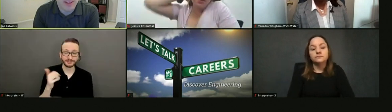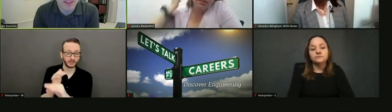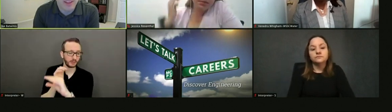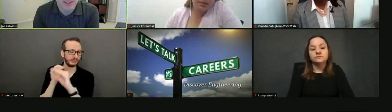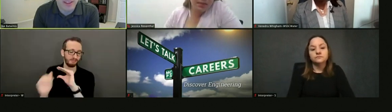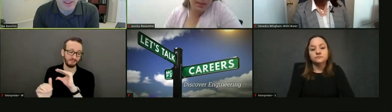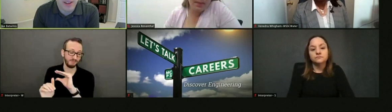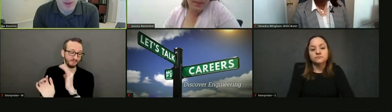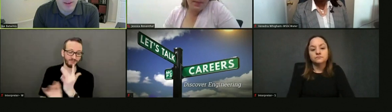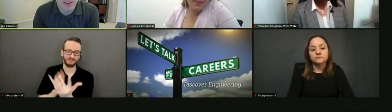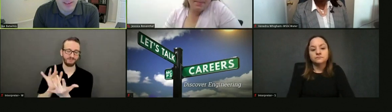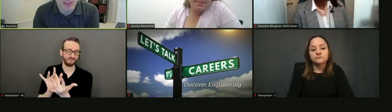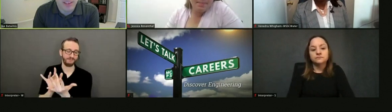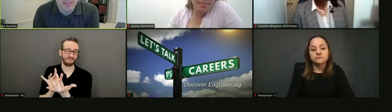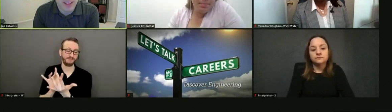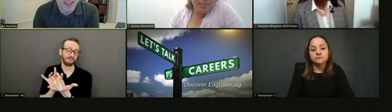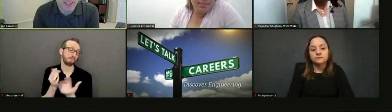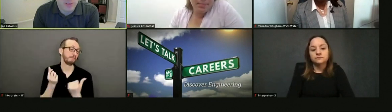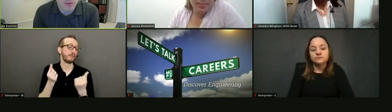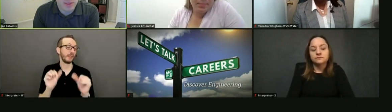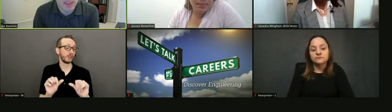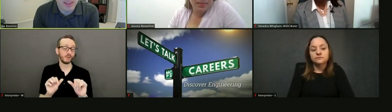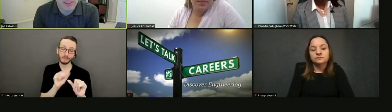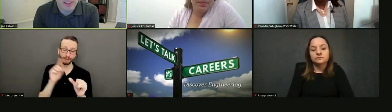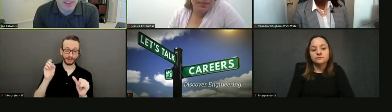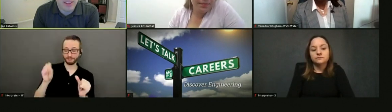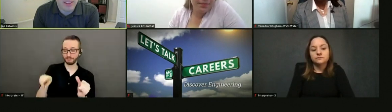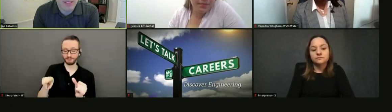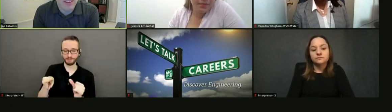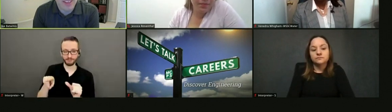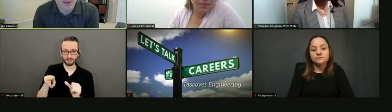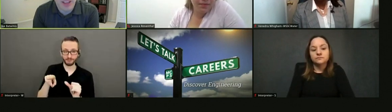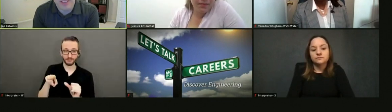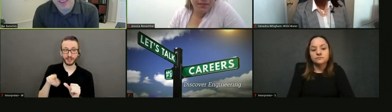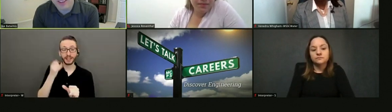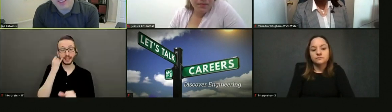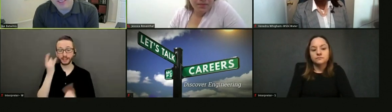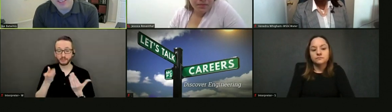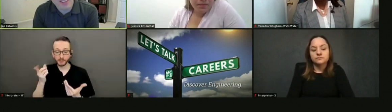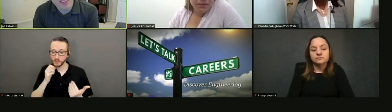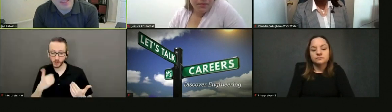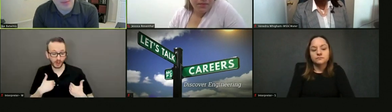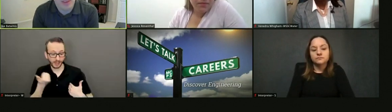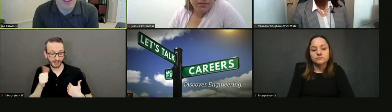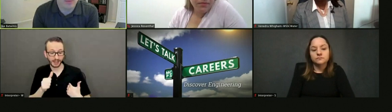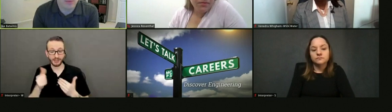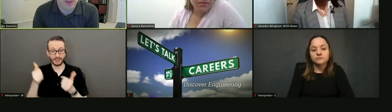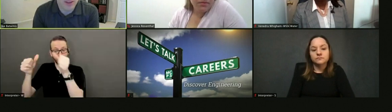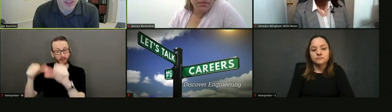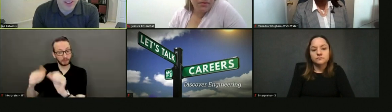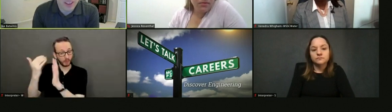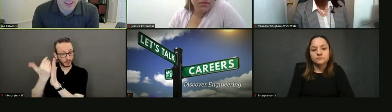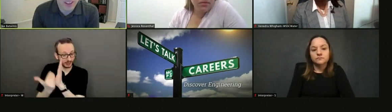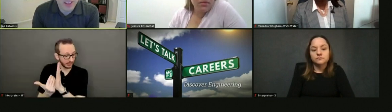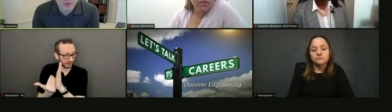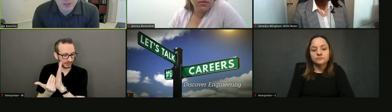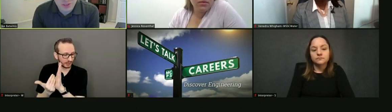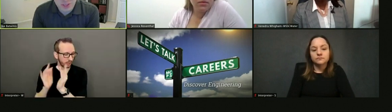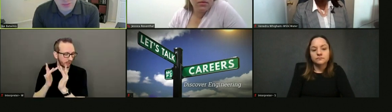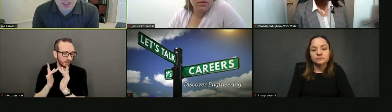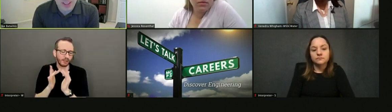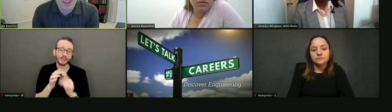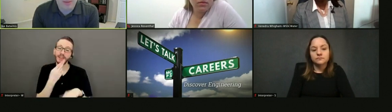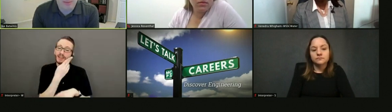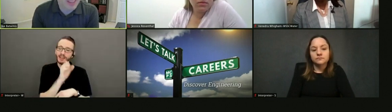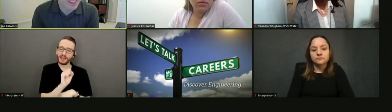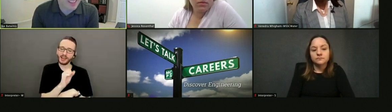email about it and ask them if they don't have anything listed, high school